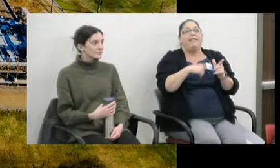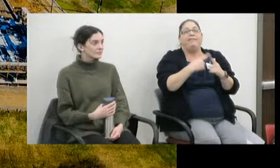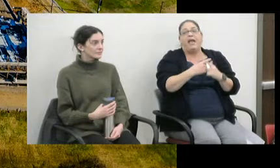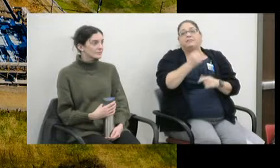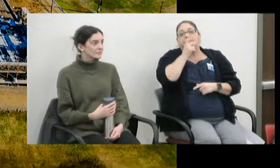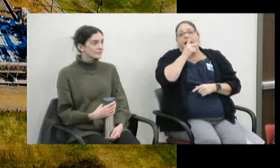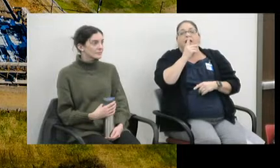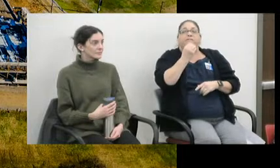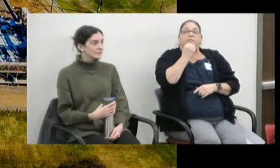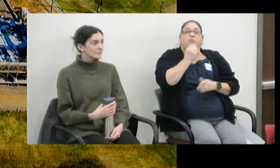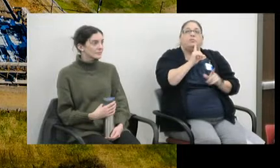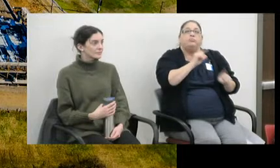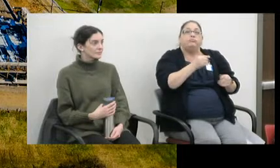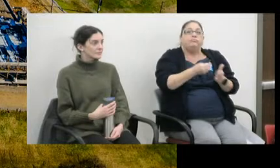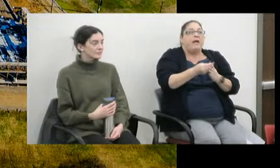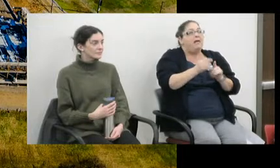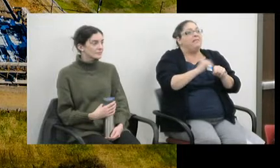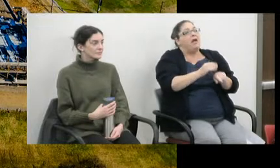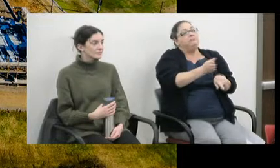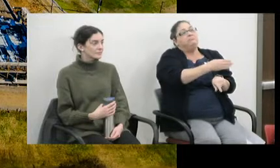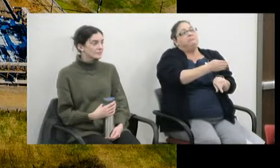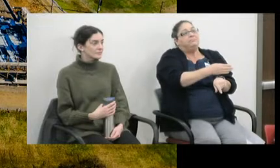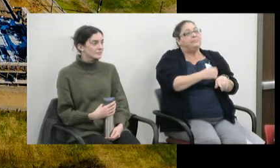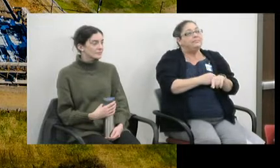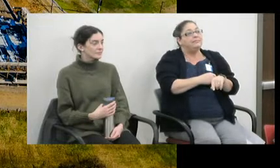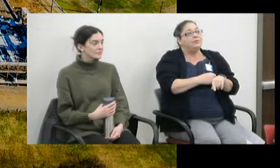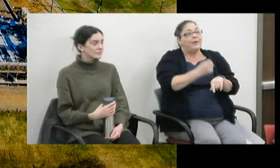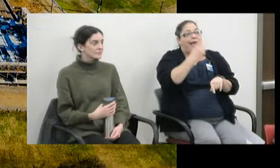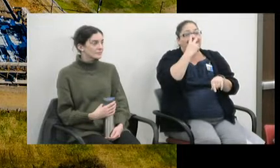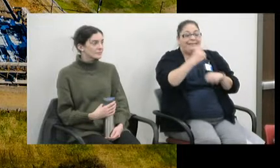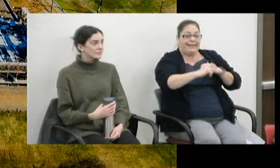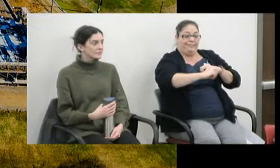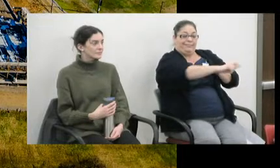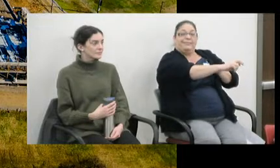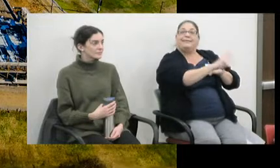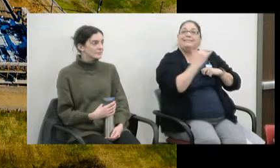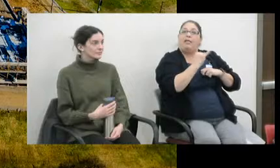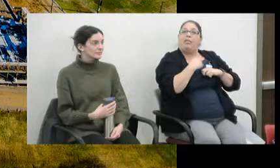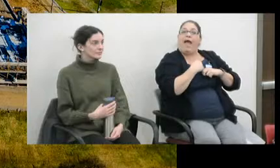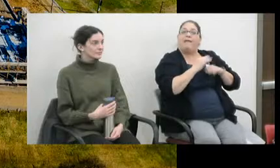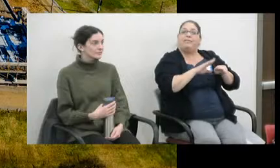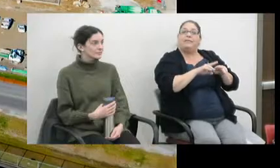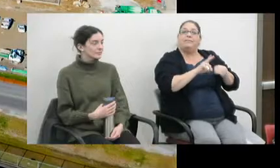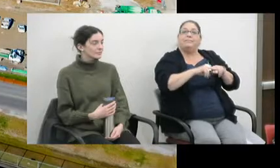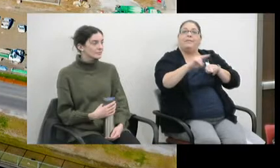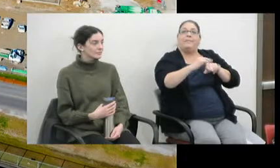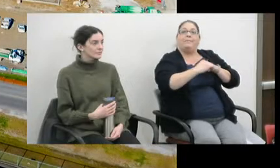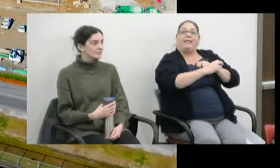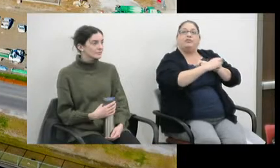here. You can see this picture was taken when the bleachers were still up.